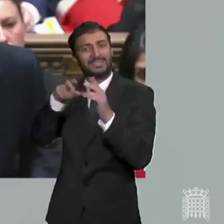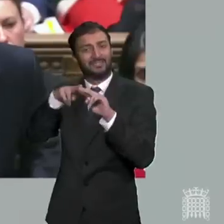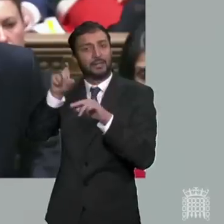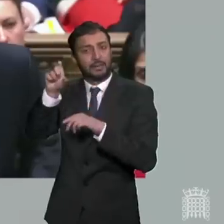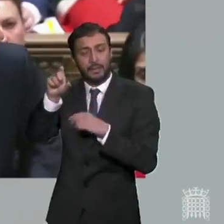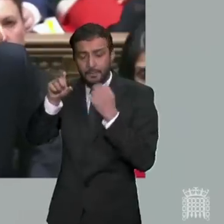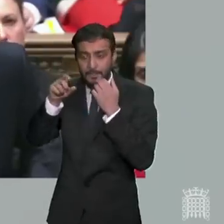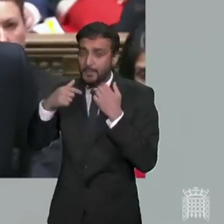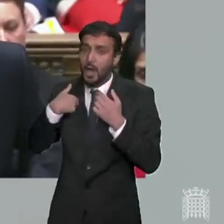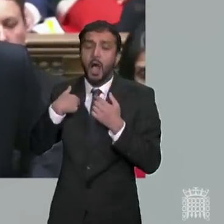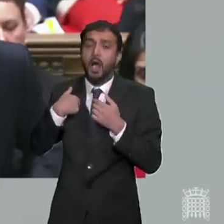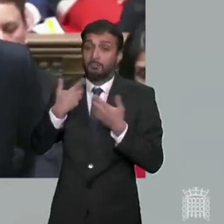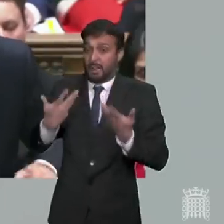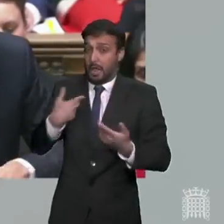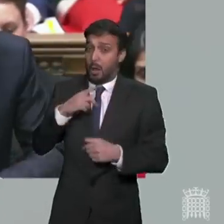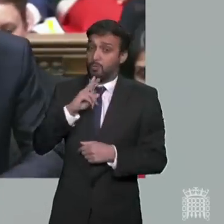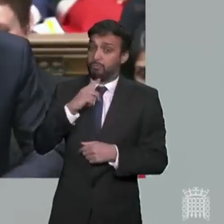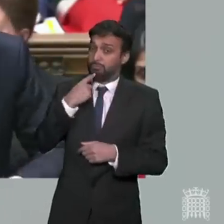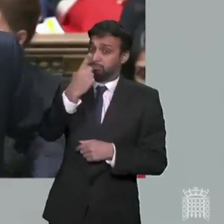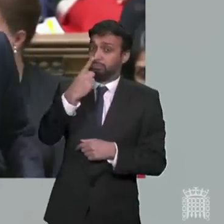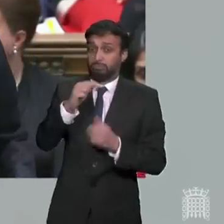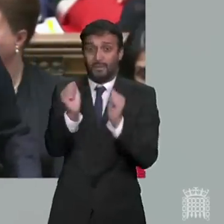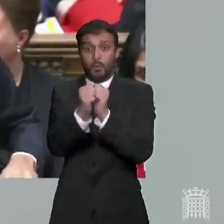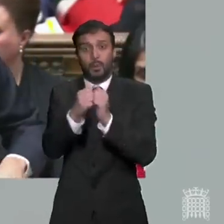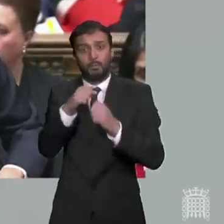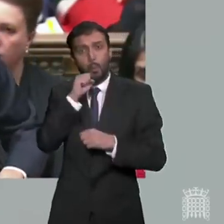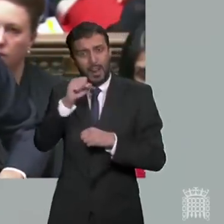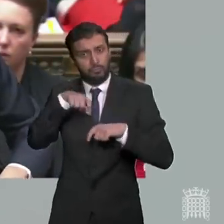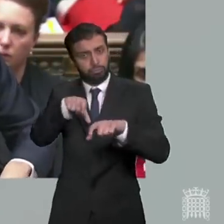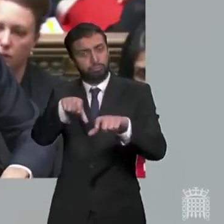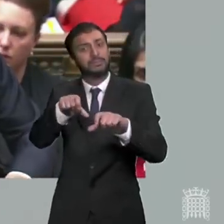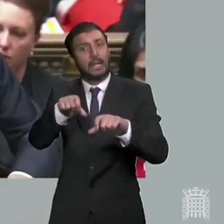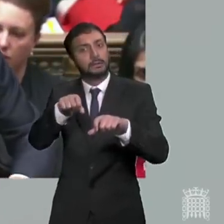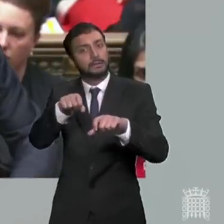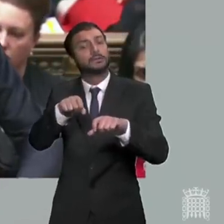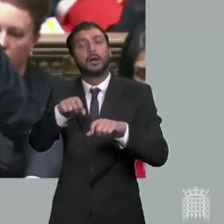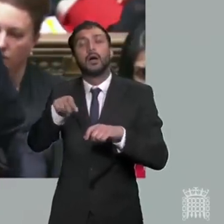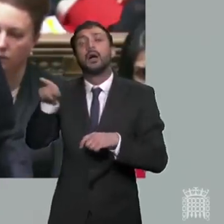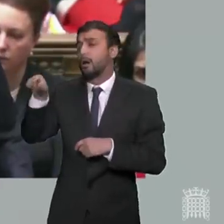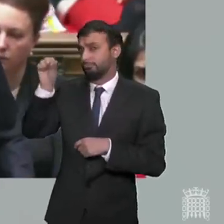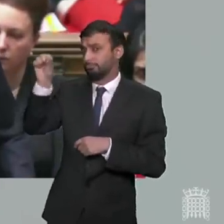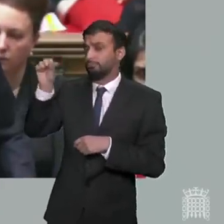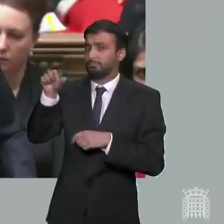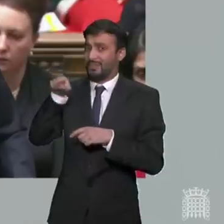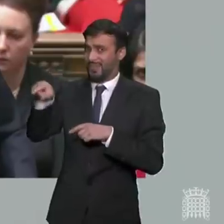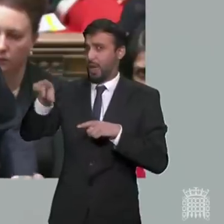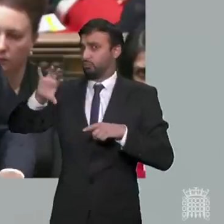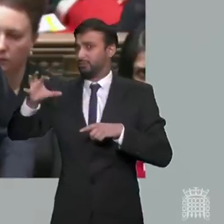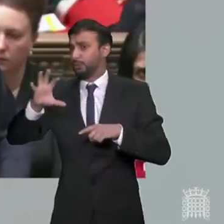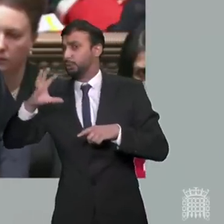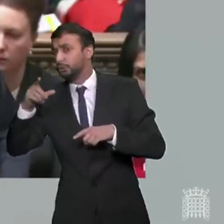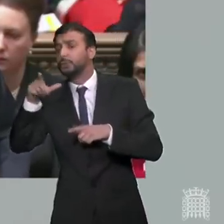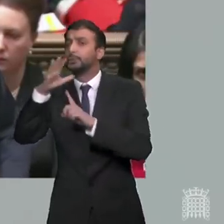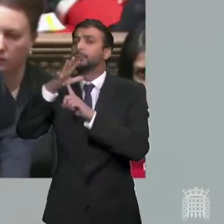at the Lord Mayor's dinner just the other week, and he's right to highlight both the economic and security importance of the region. He